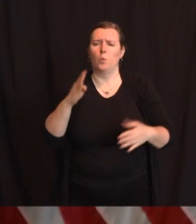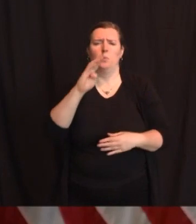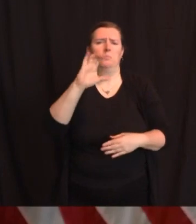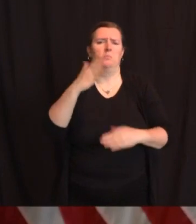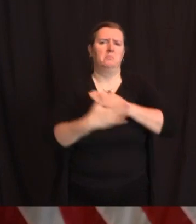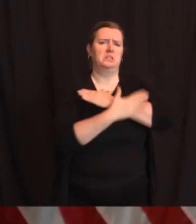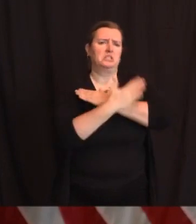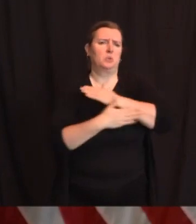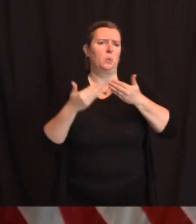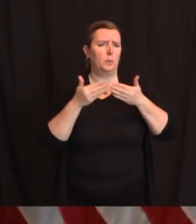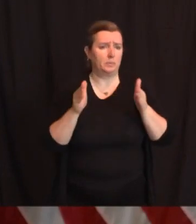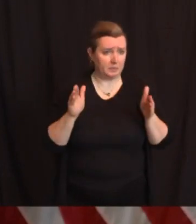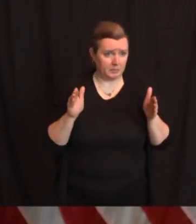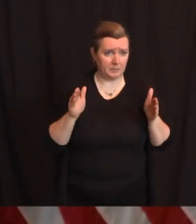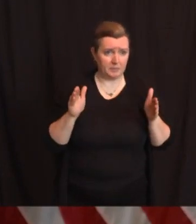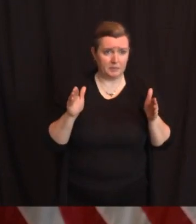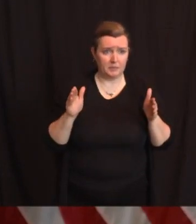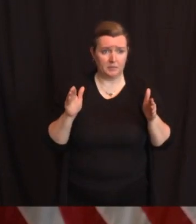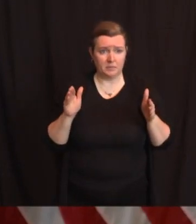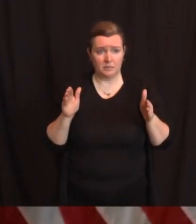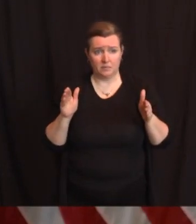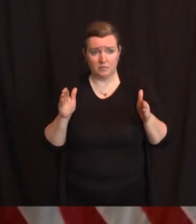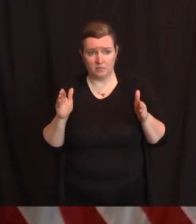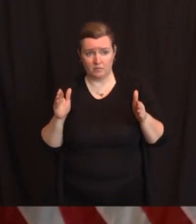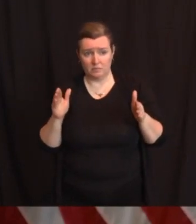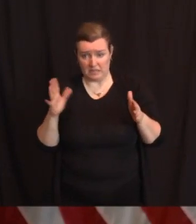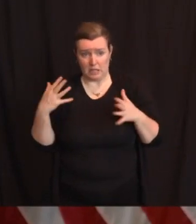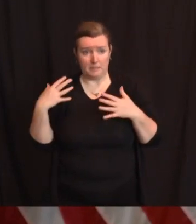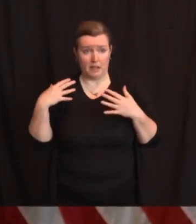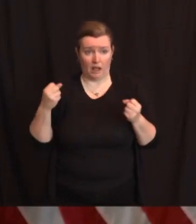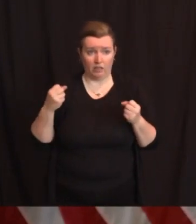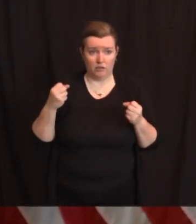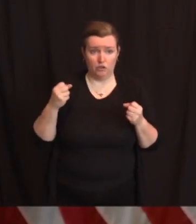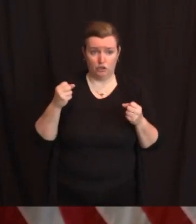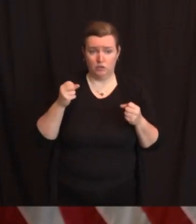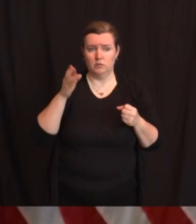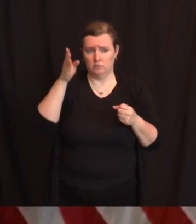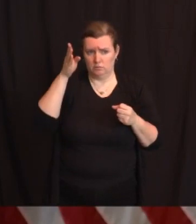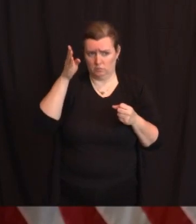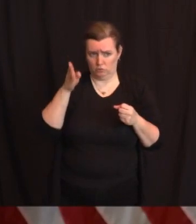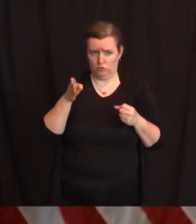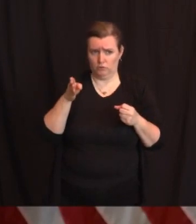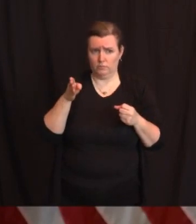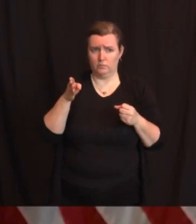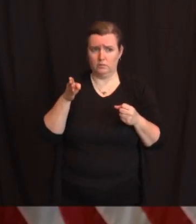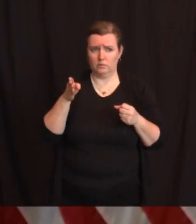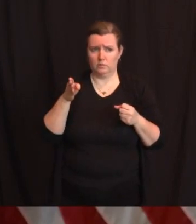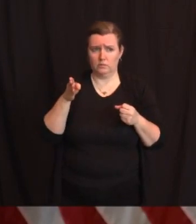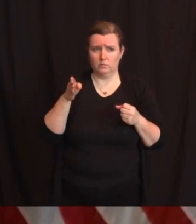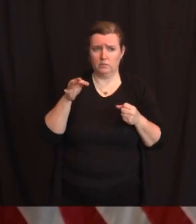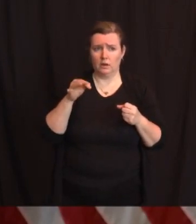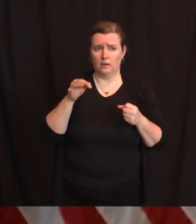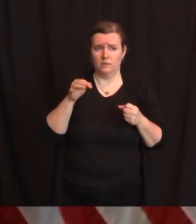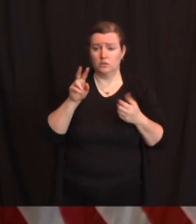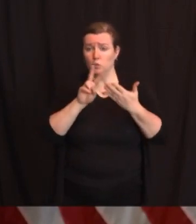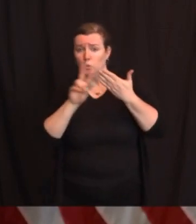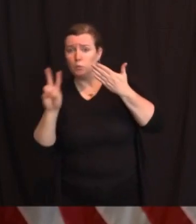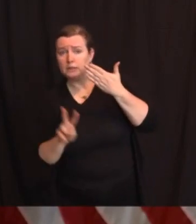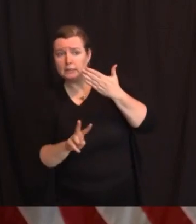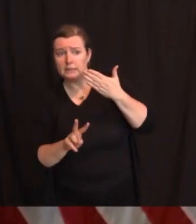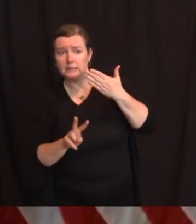compare what the health reality would have looked like if you had stayed with that another 2 weeks, that you